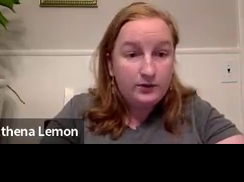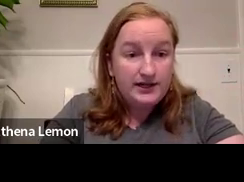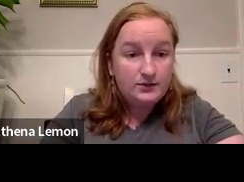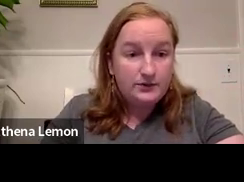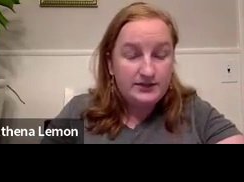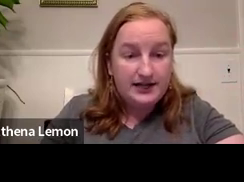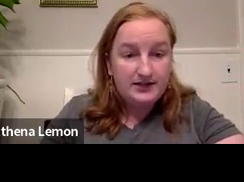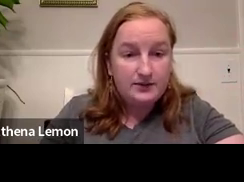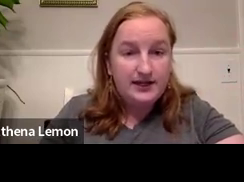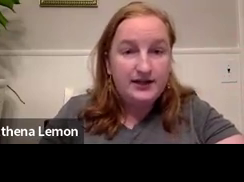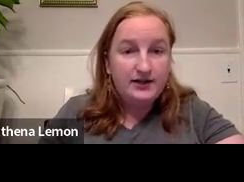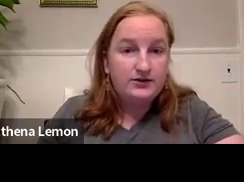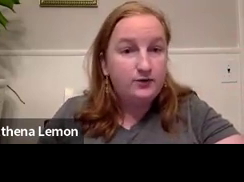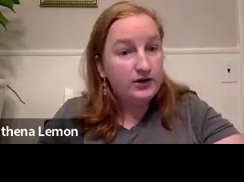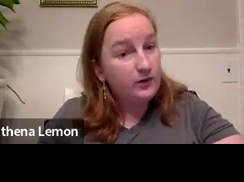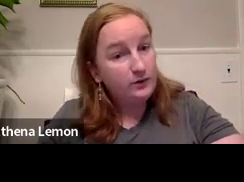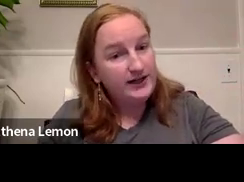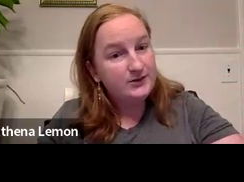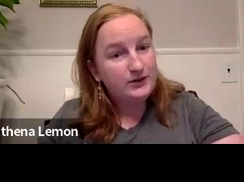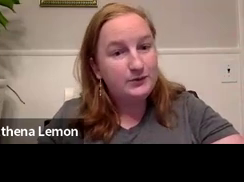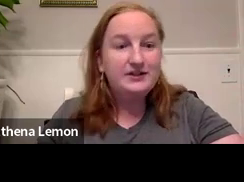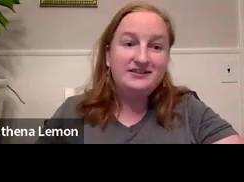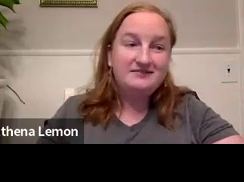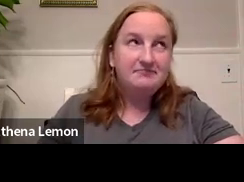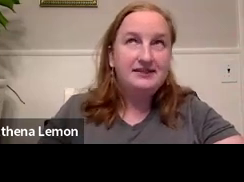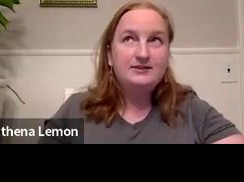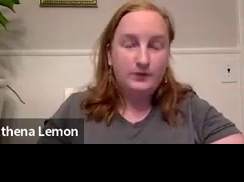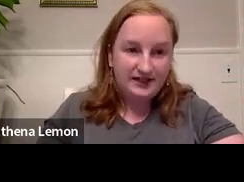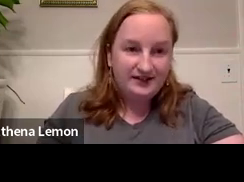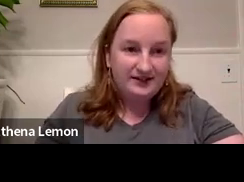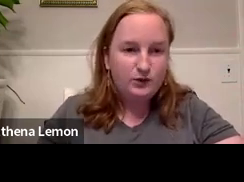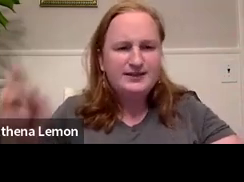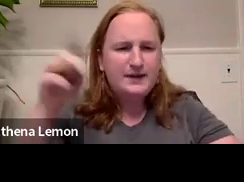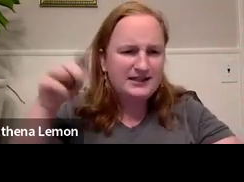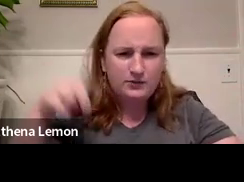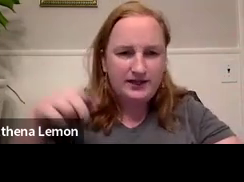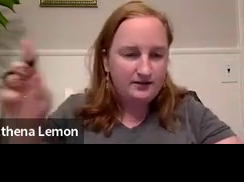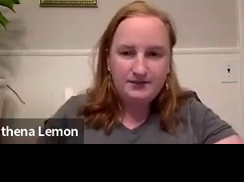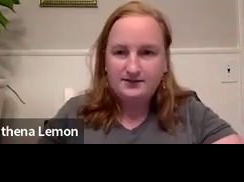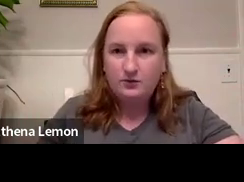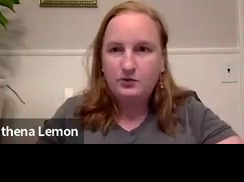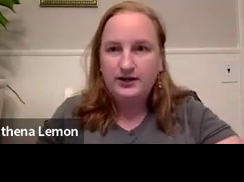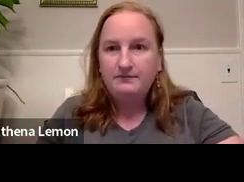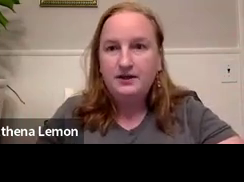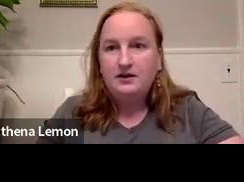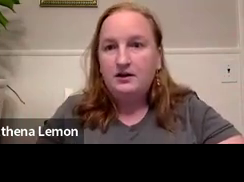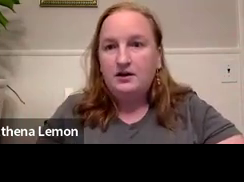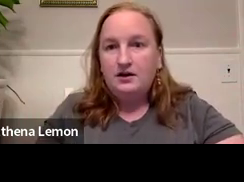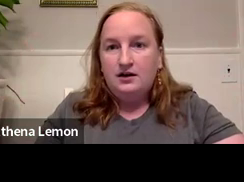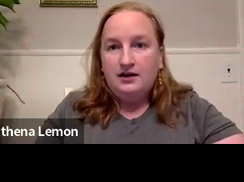at 40 weeks, which was last week, and it goes to 41 weeks, which was this week or this past week because of